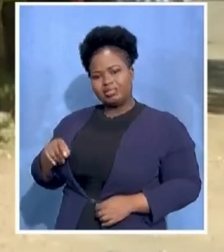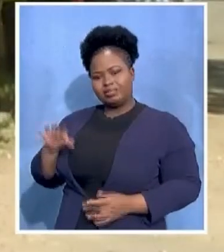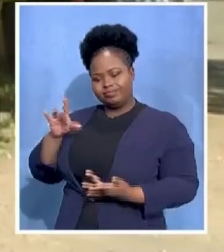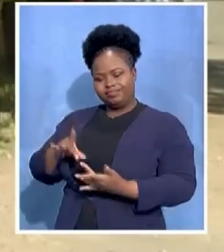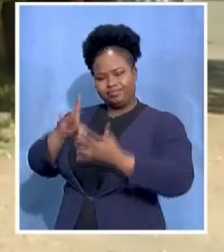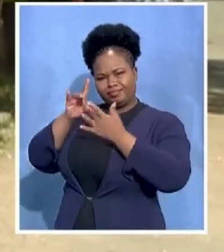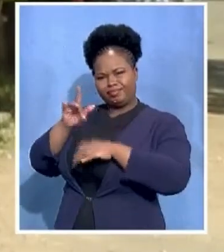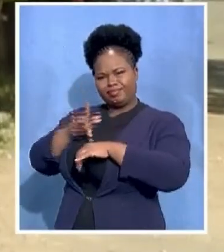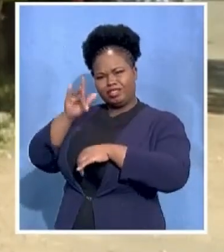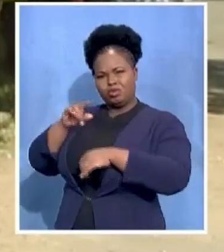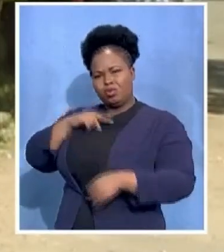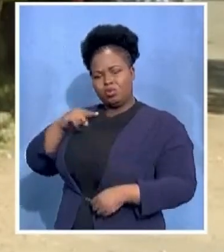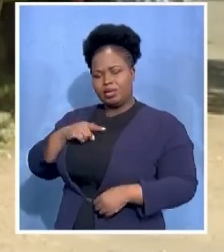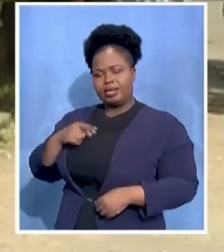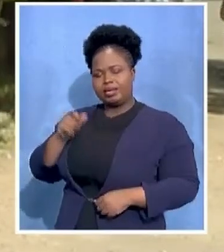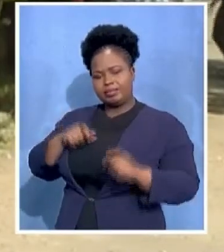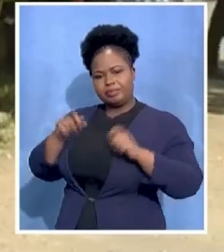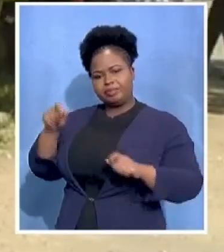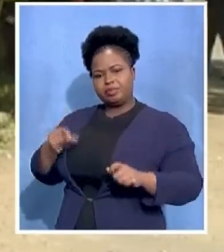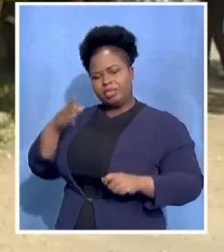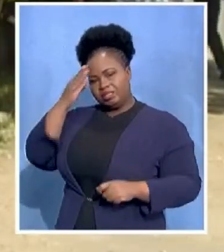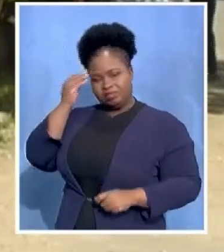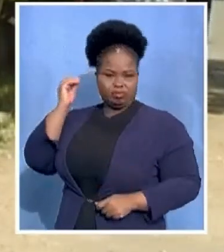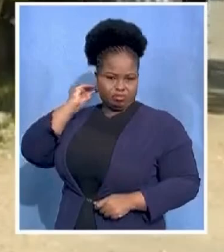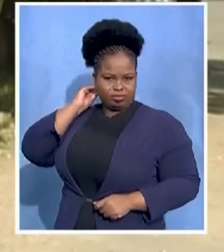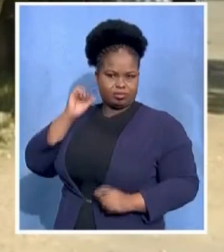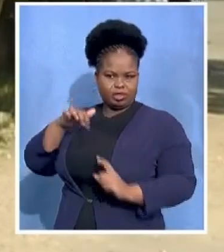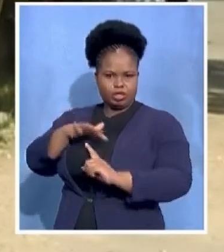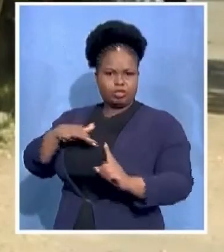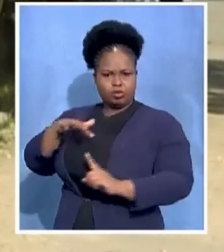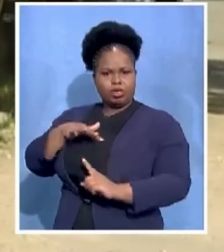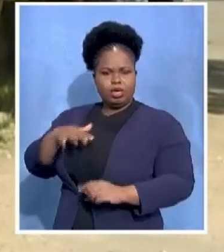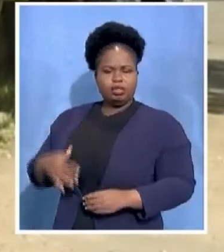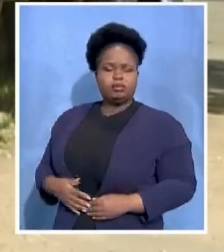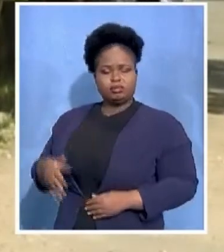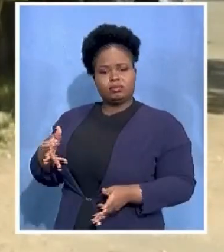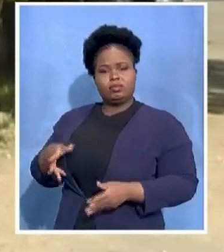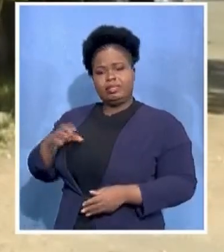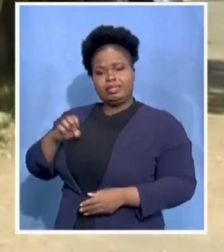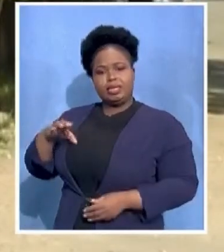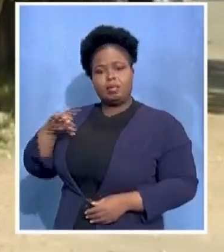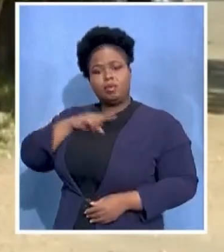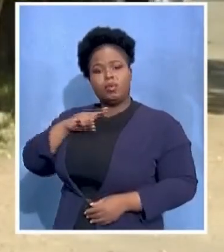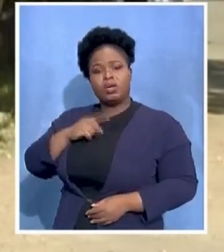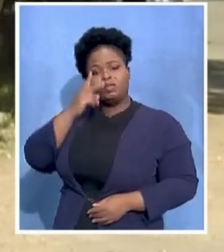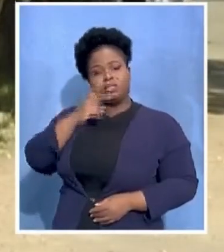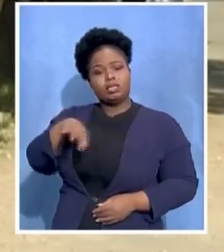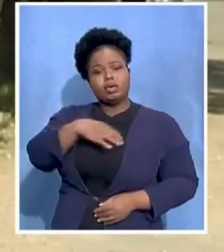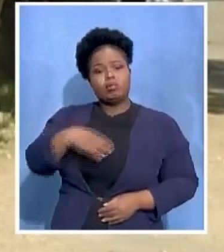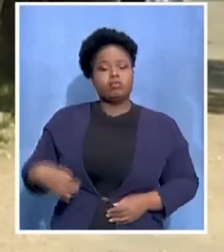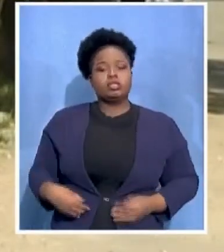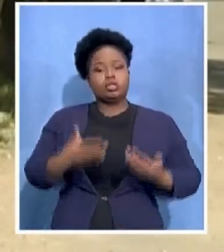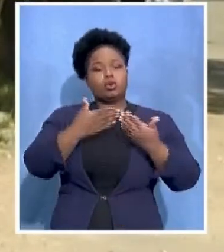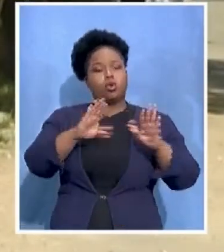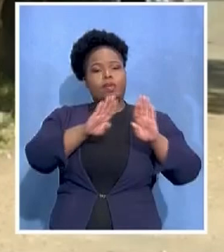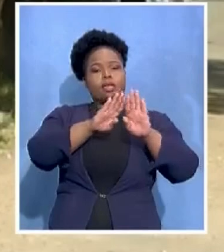treated accordingly with the situation that is here in the Eastern Cape, because every time we are moving down the levels, most people here do go out